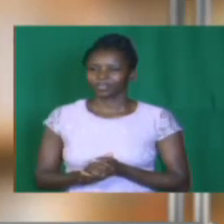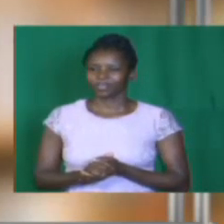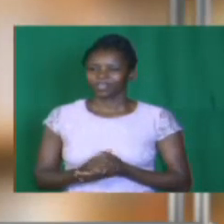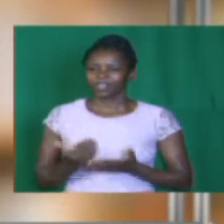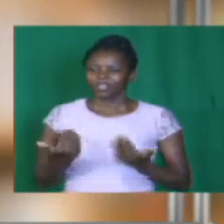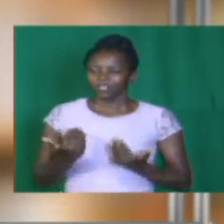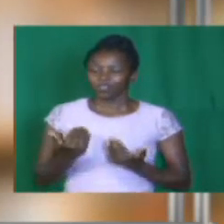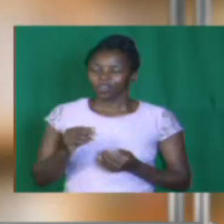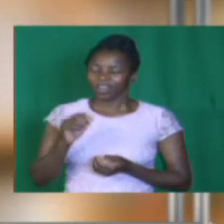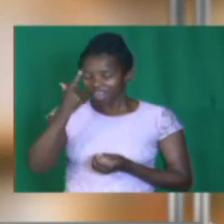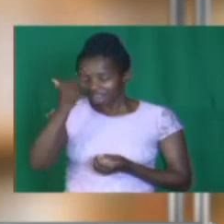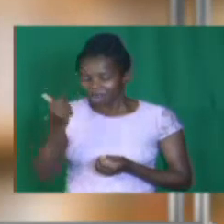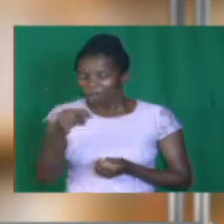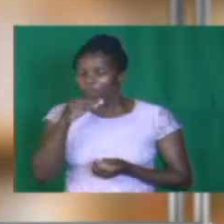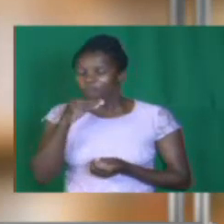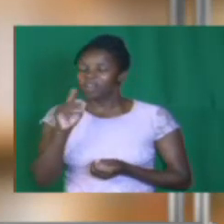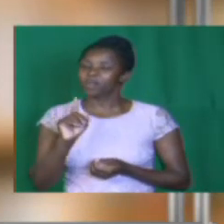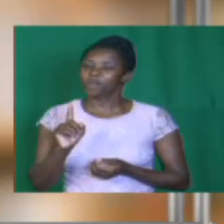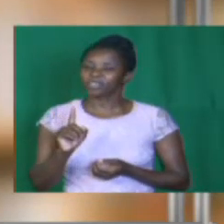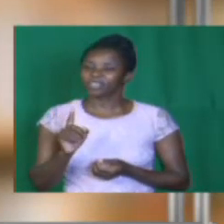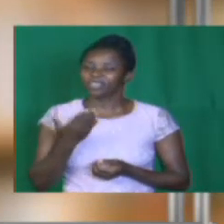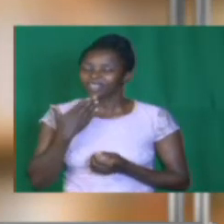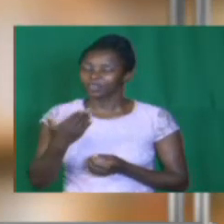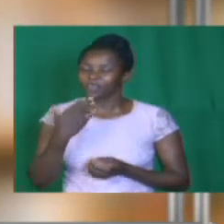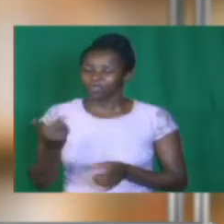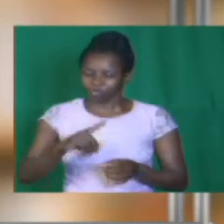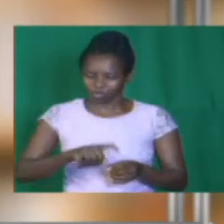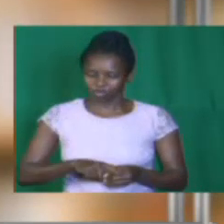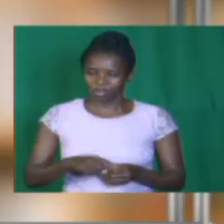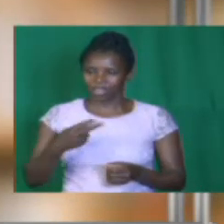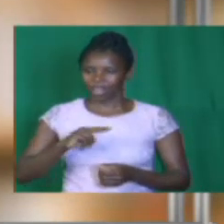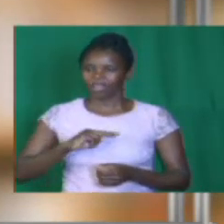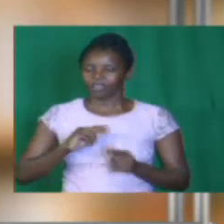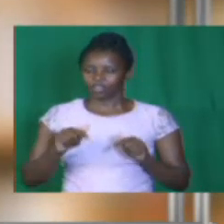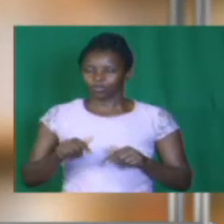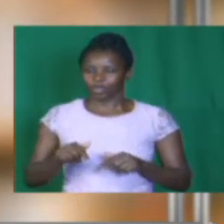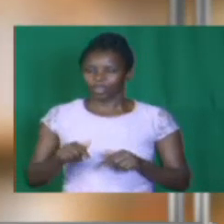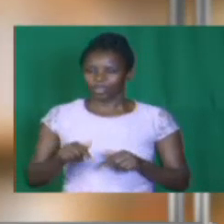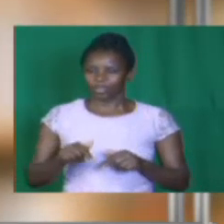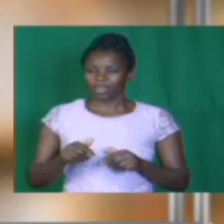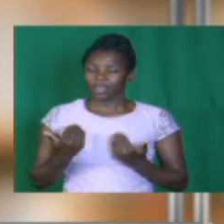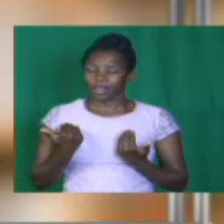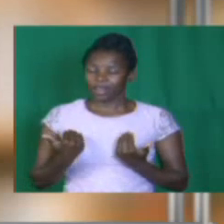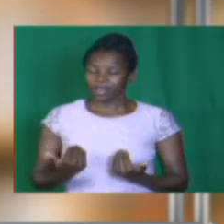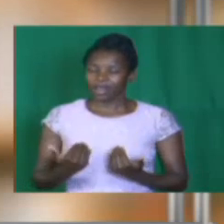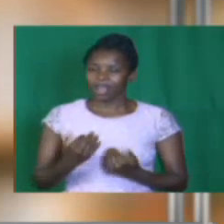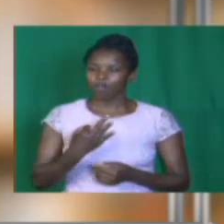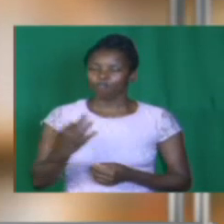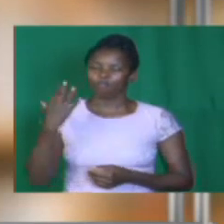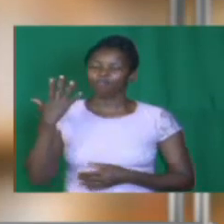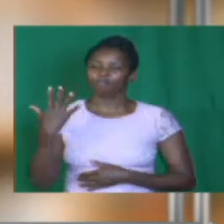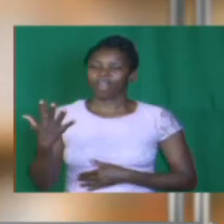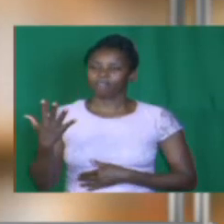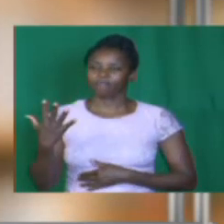means, right? Okay. Yes. Thank you very much for joining us today. Form 3s. Up next is the Form 5 learners,